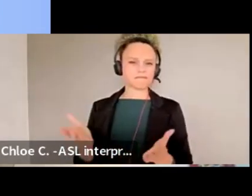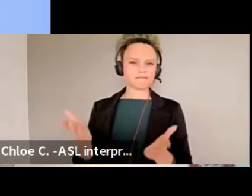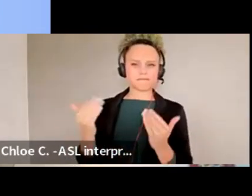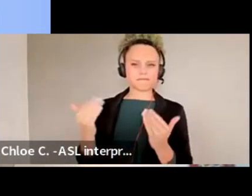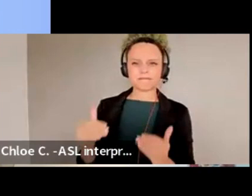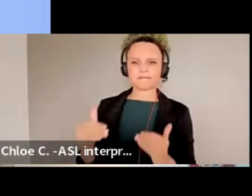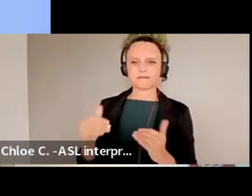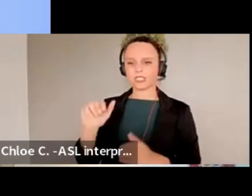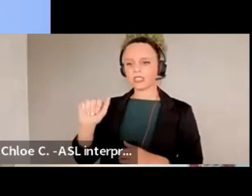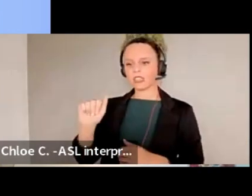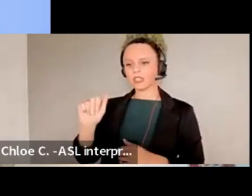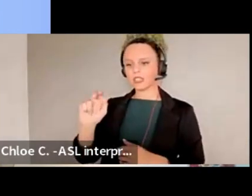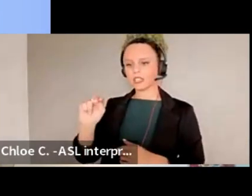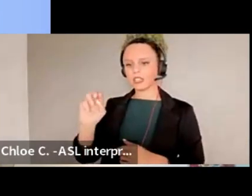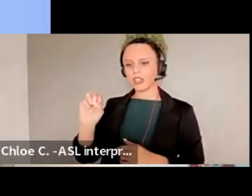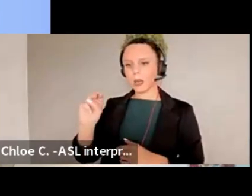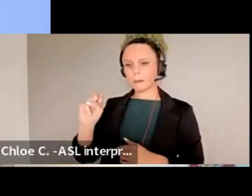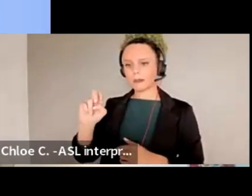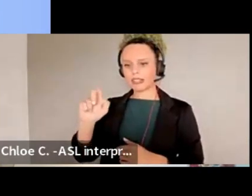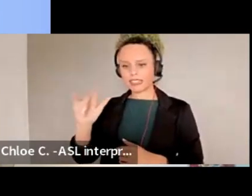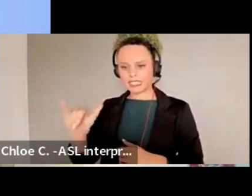phenomenon, sensory